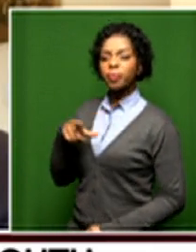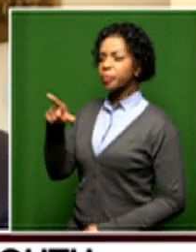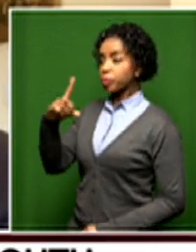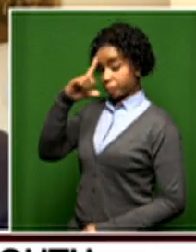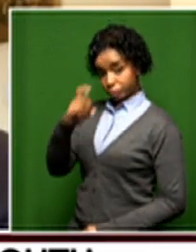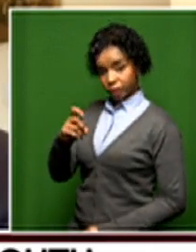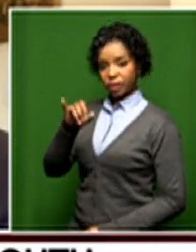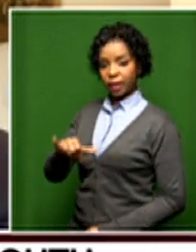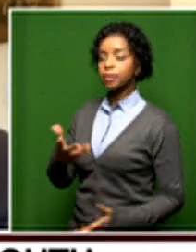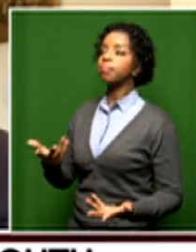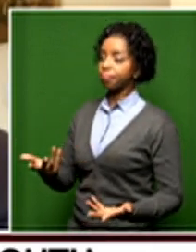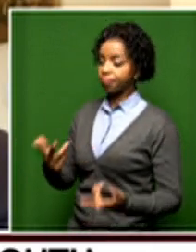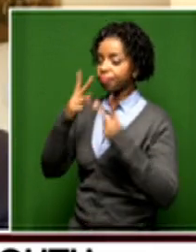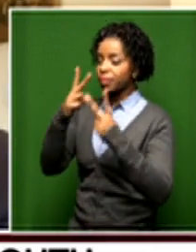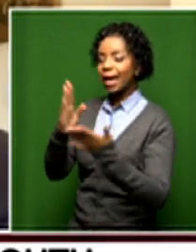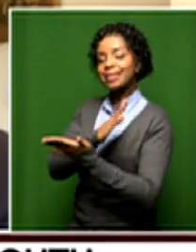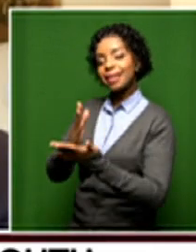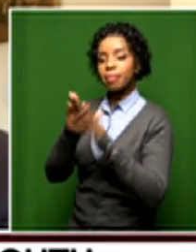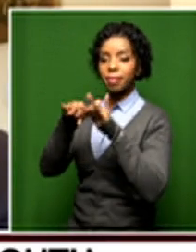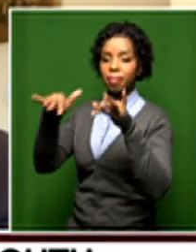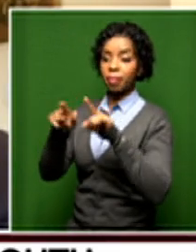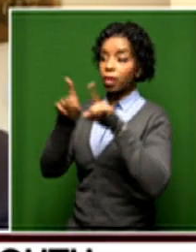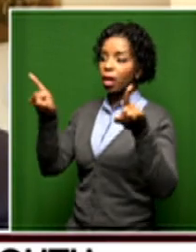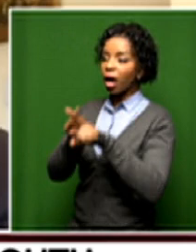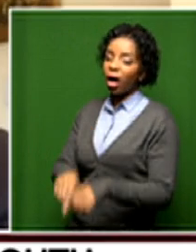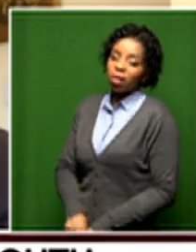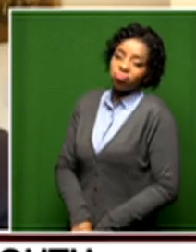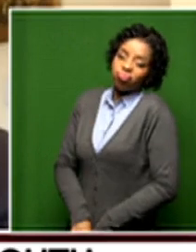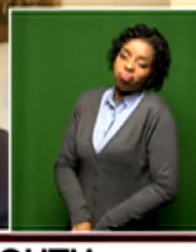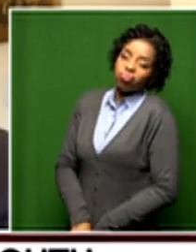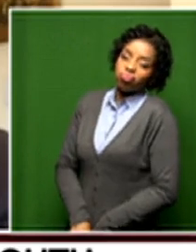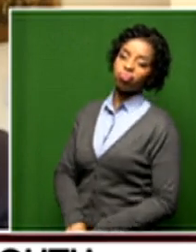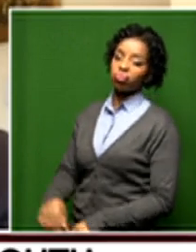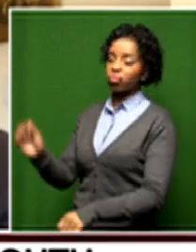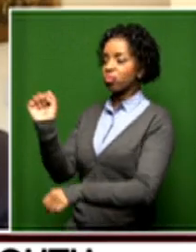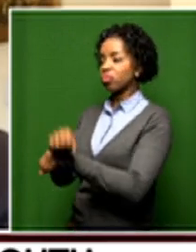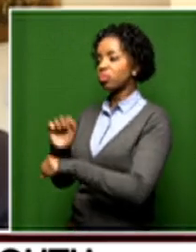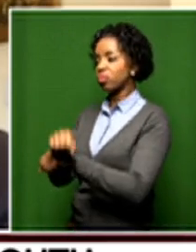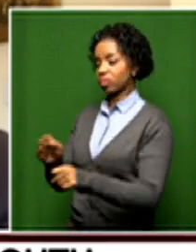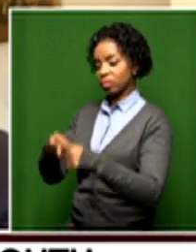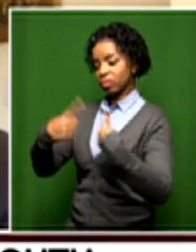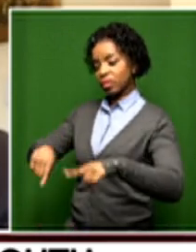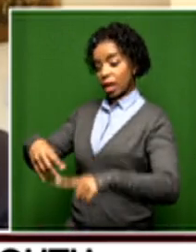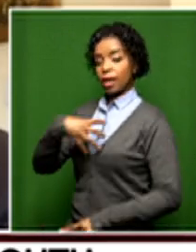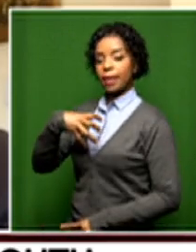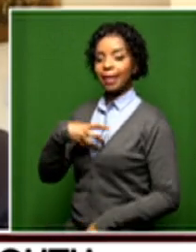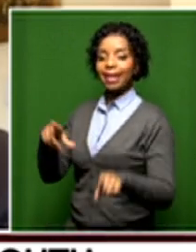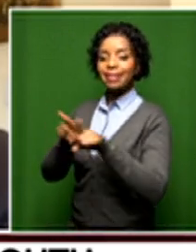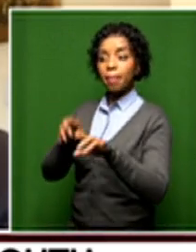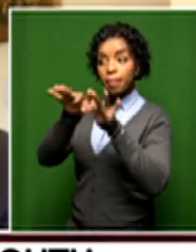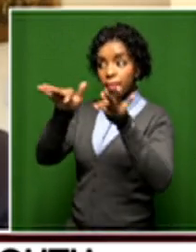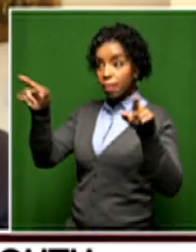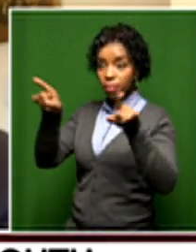are seeing some people simply not adhering to our own and, of course, other people's health